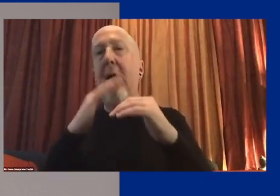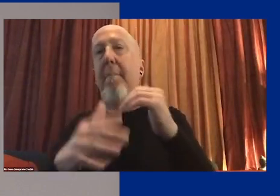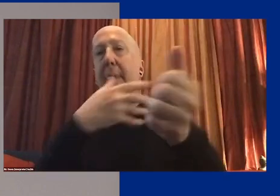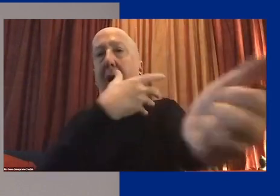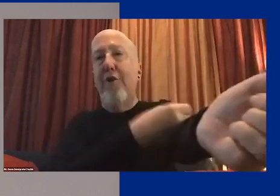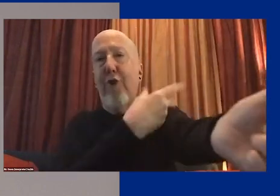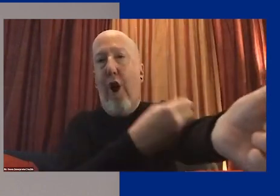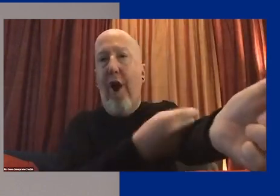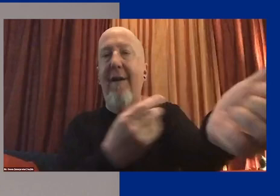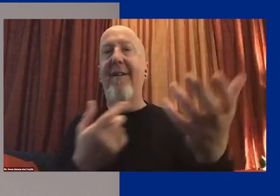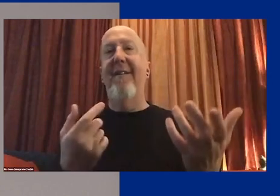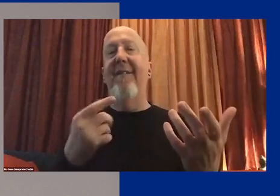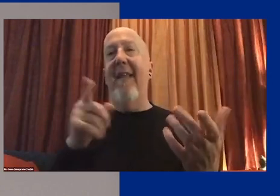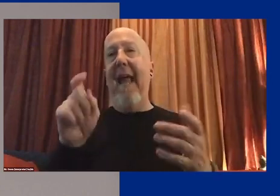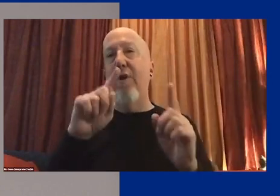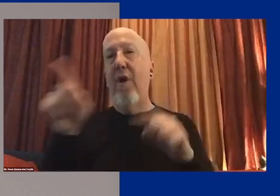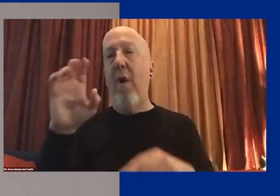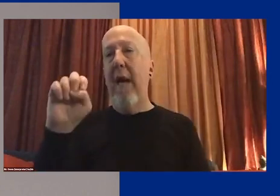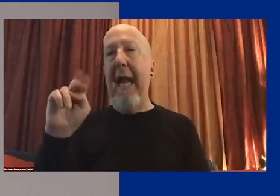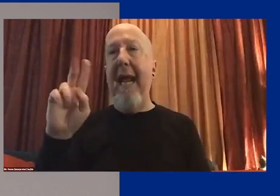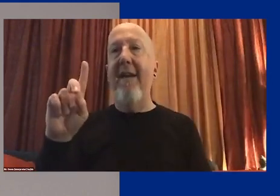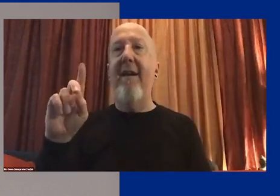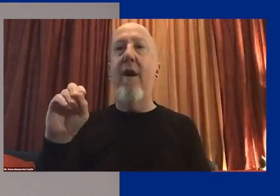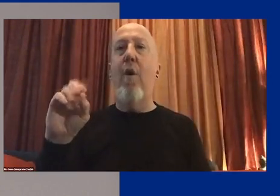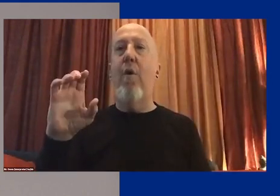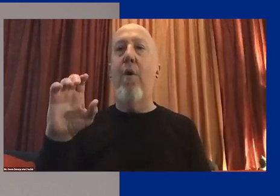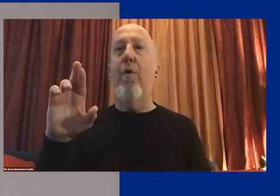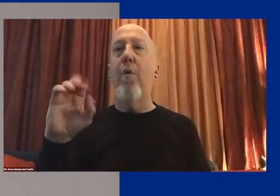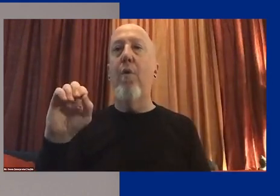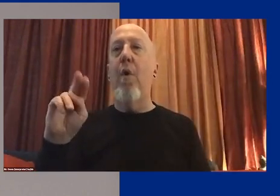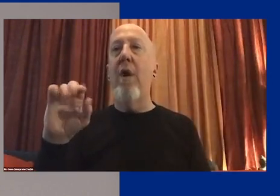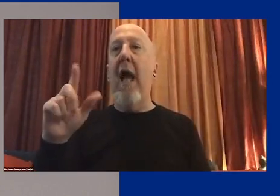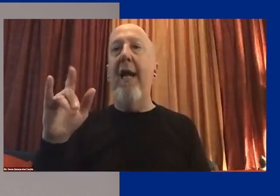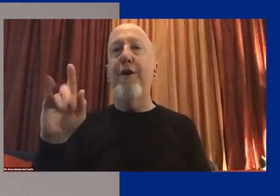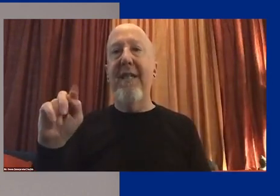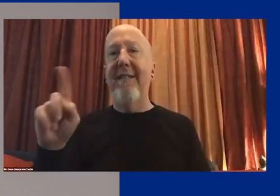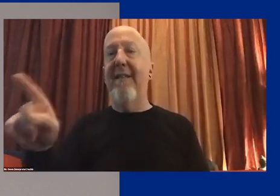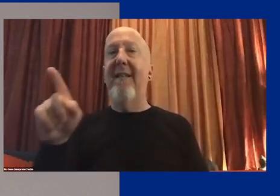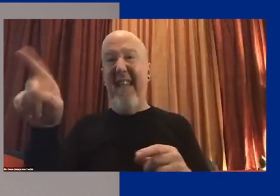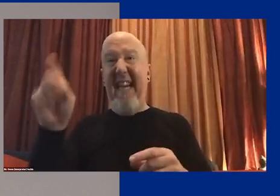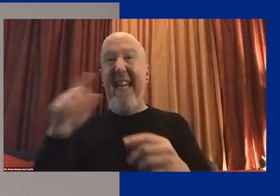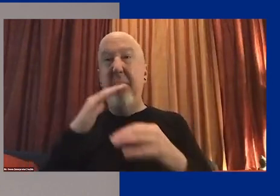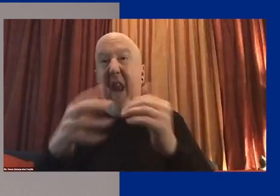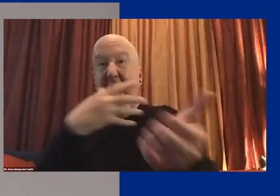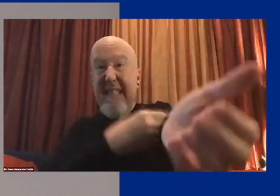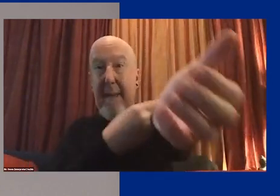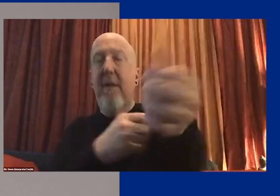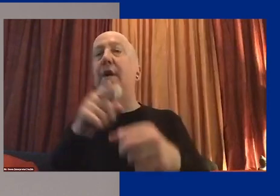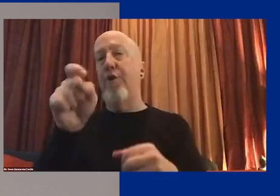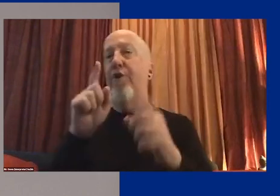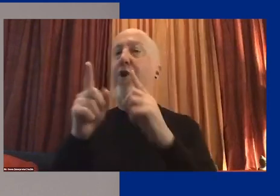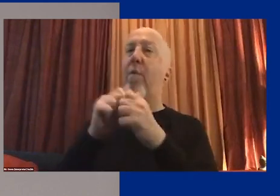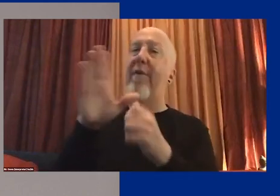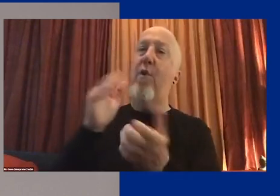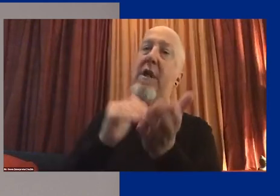an endocrinologist and they have to get a blood sample, you should speak with your healthcare provider about how